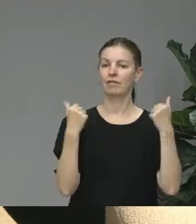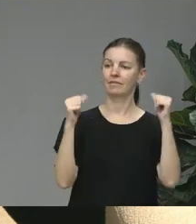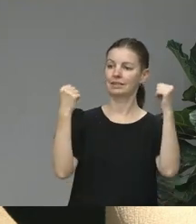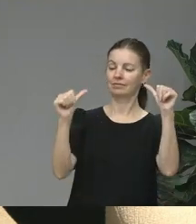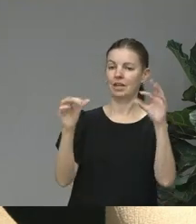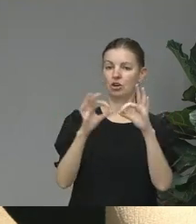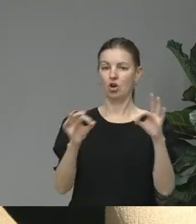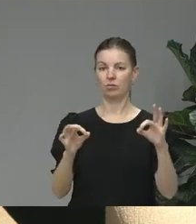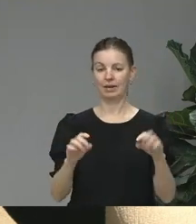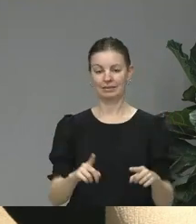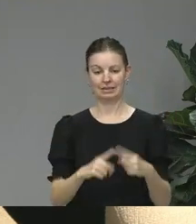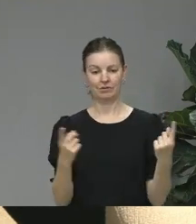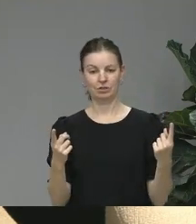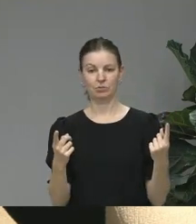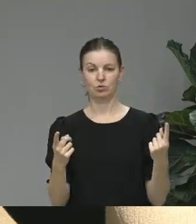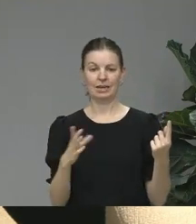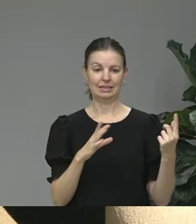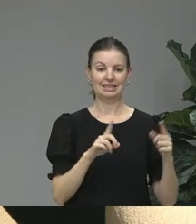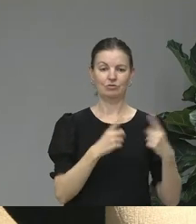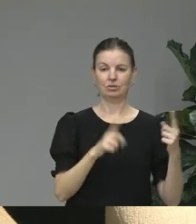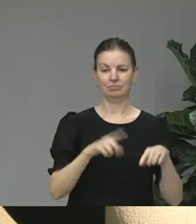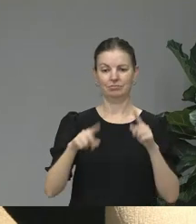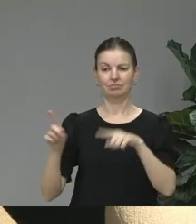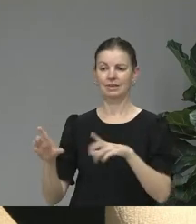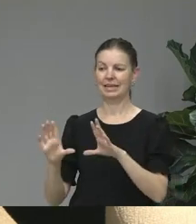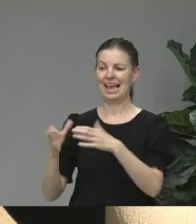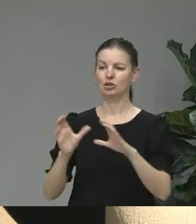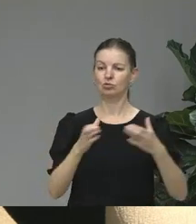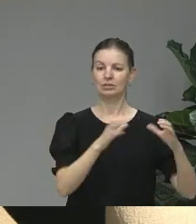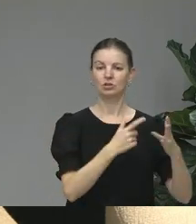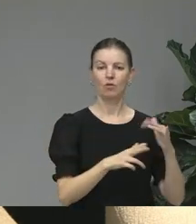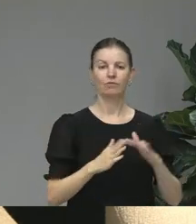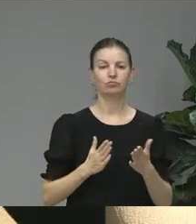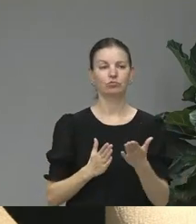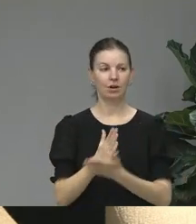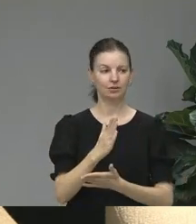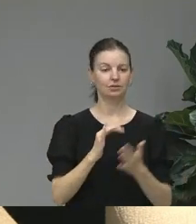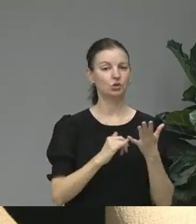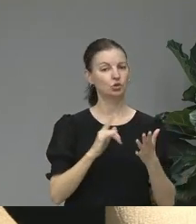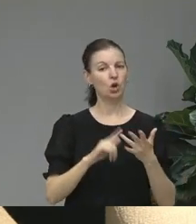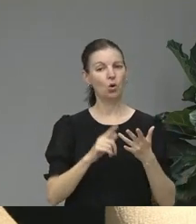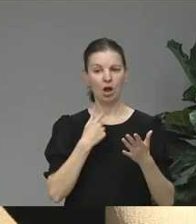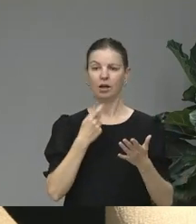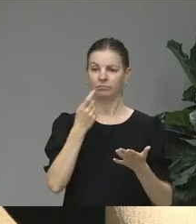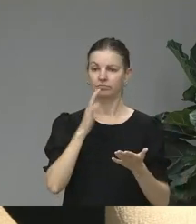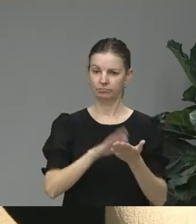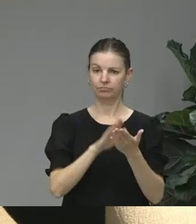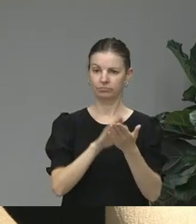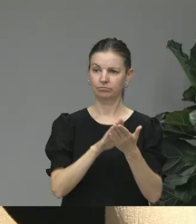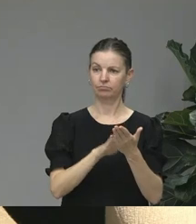a distinction between categories of rights. And so I absolutely commend the Commission's